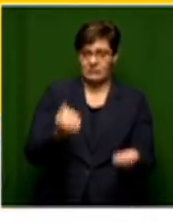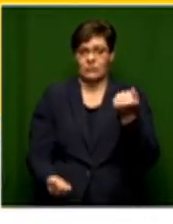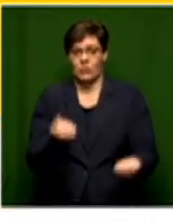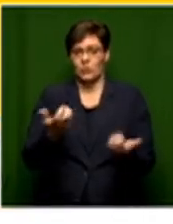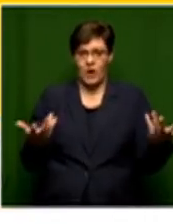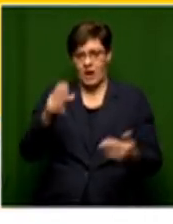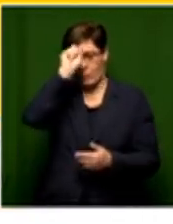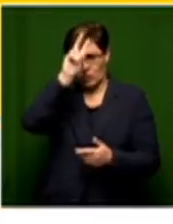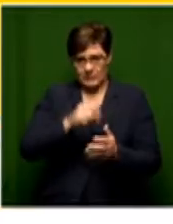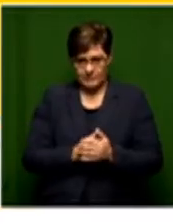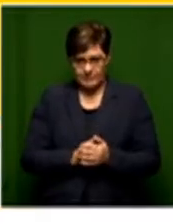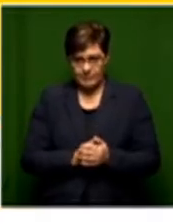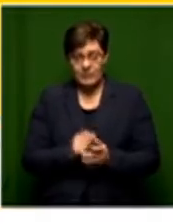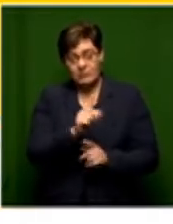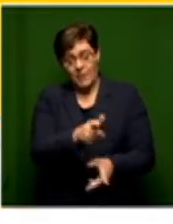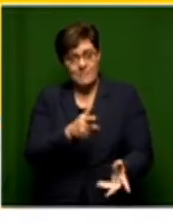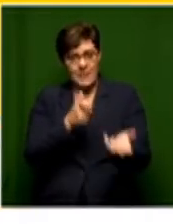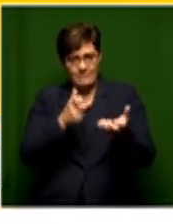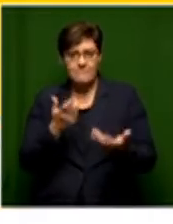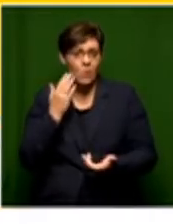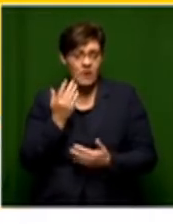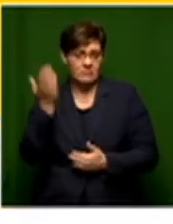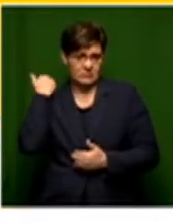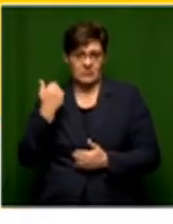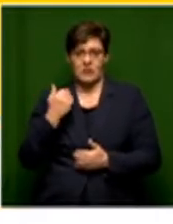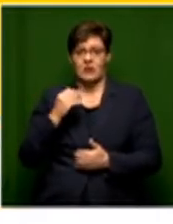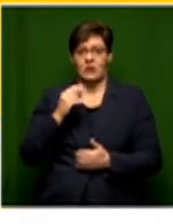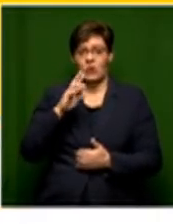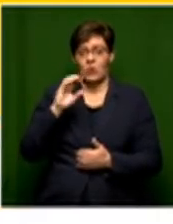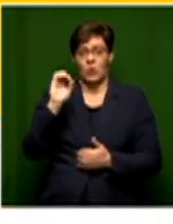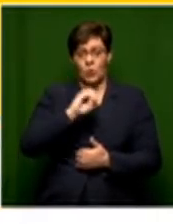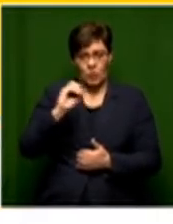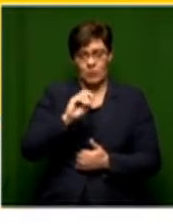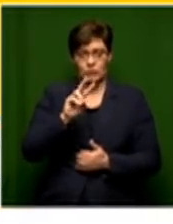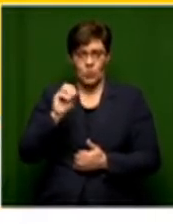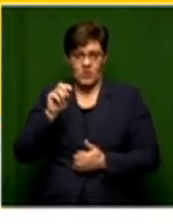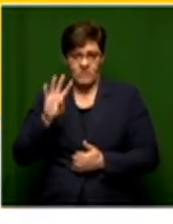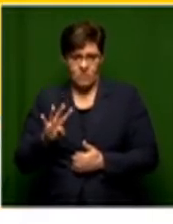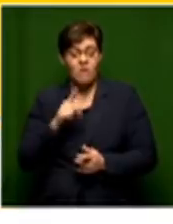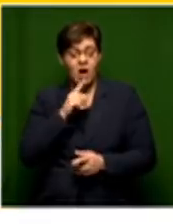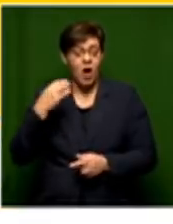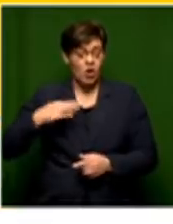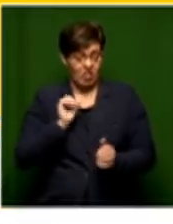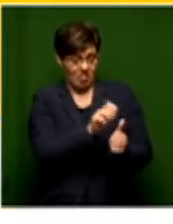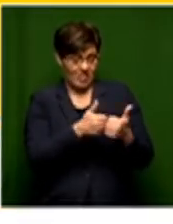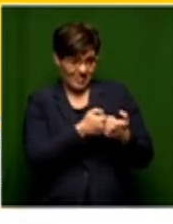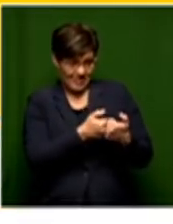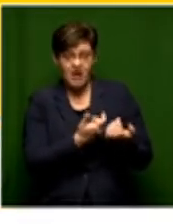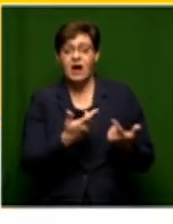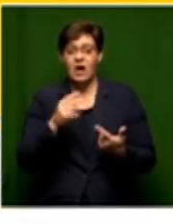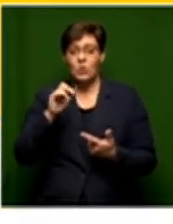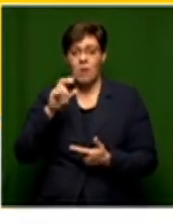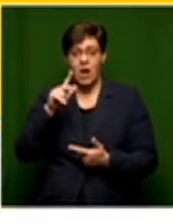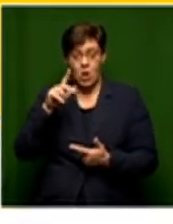Court today. Meyiwa was shot dead in October 2014 while at a party at the home of his girlfriend, singer Kelly